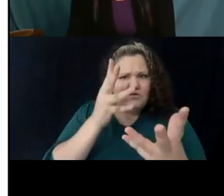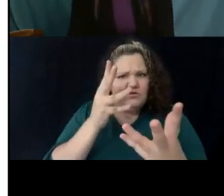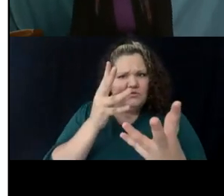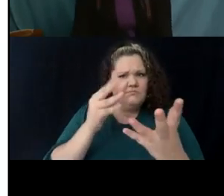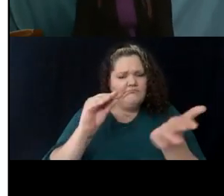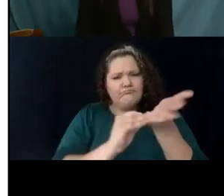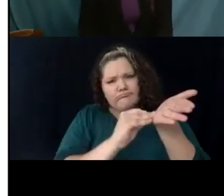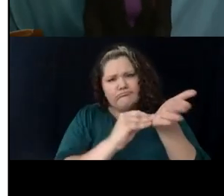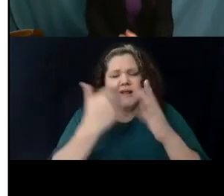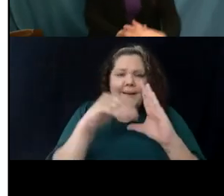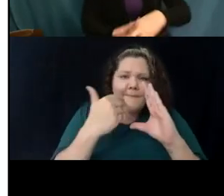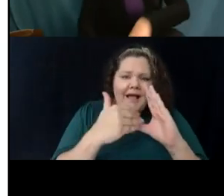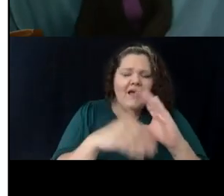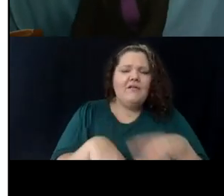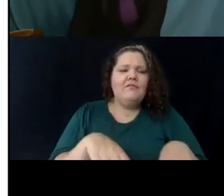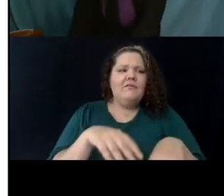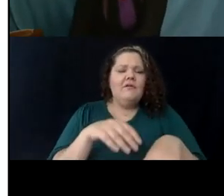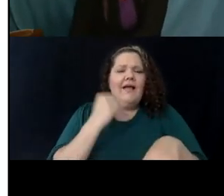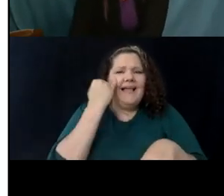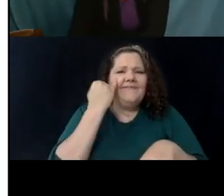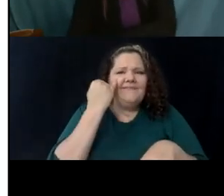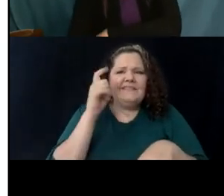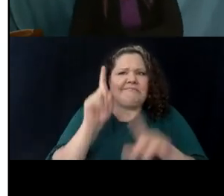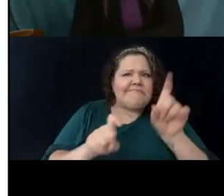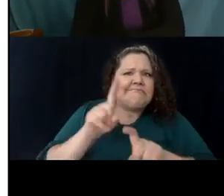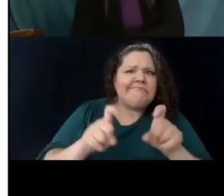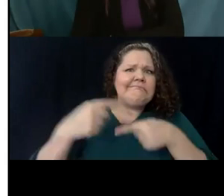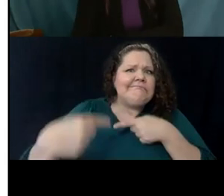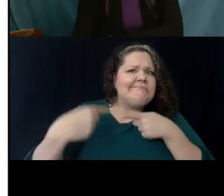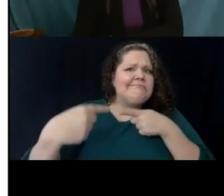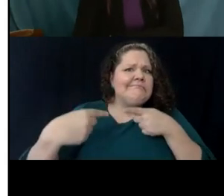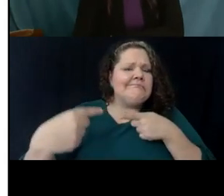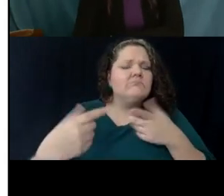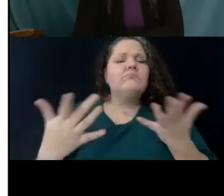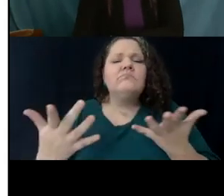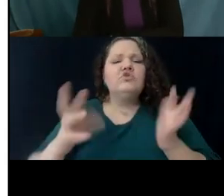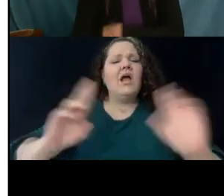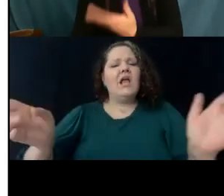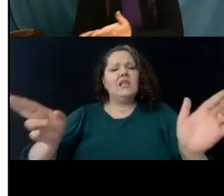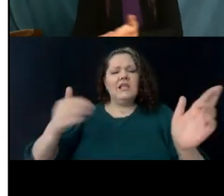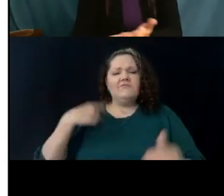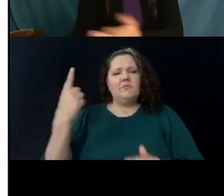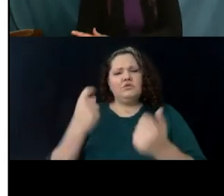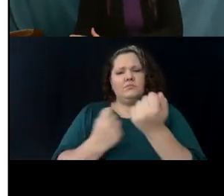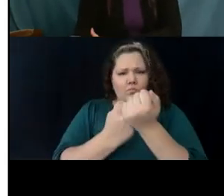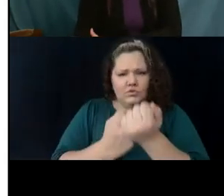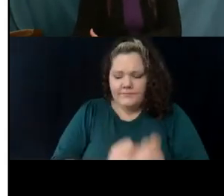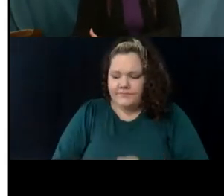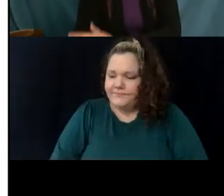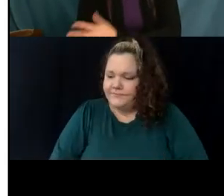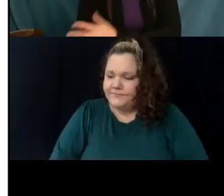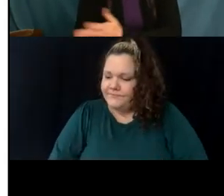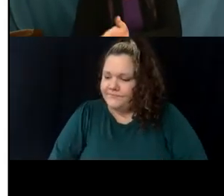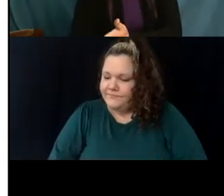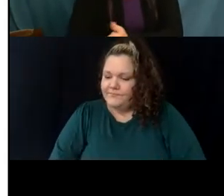And also ensure that you add some type of contact. So whether that's email or phone numbers, often individuals from the disability community